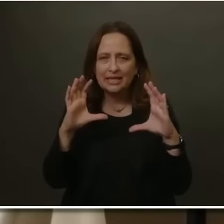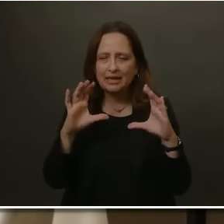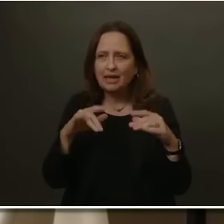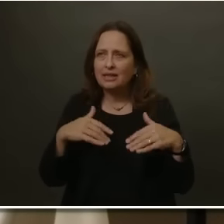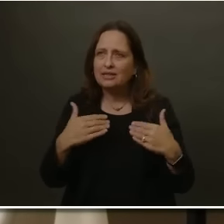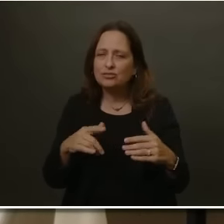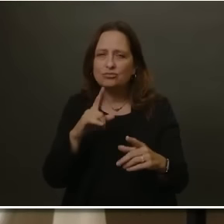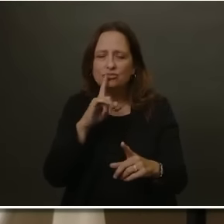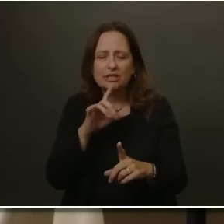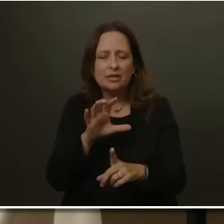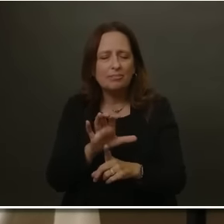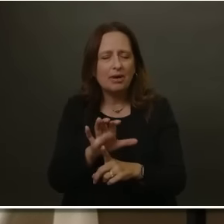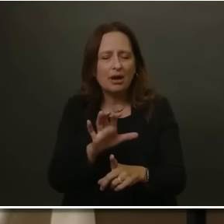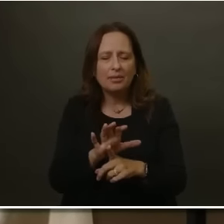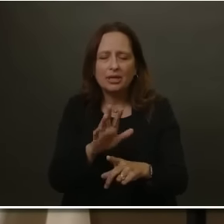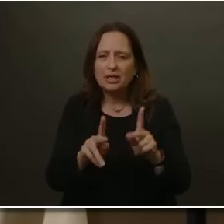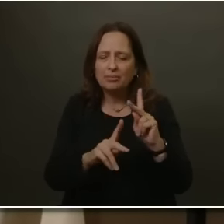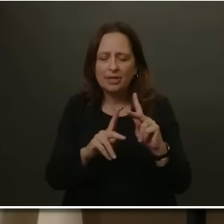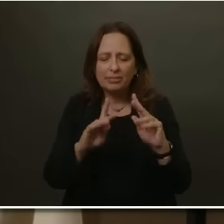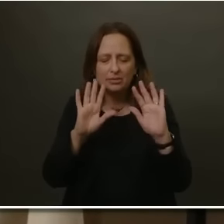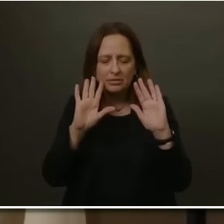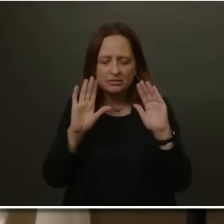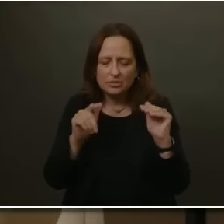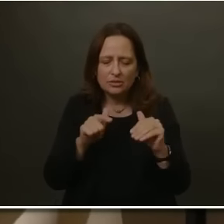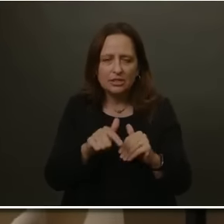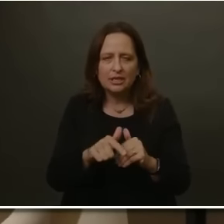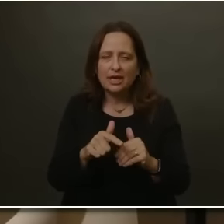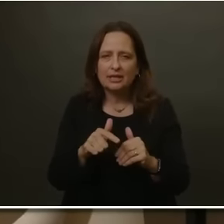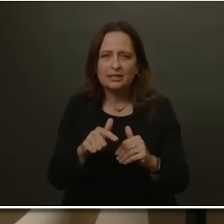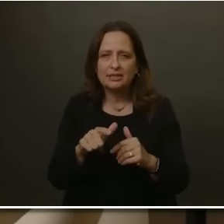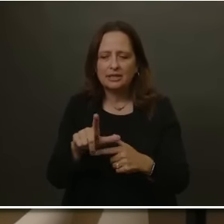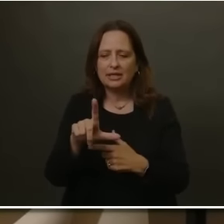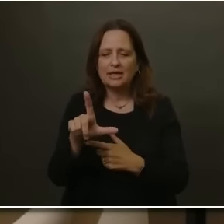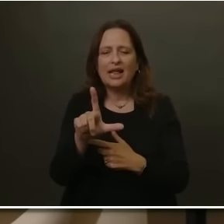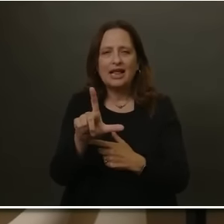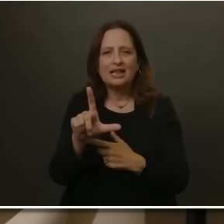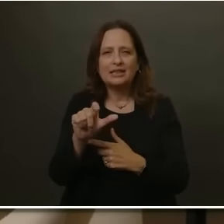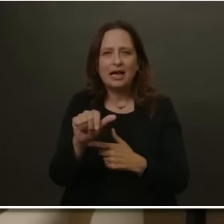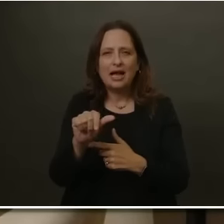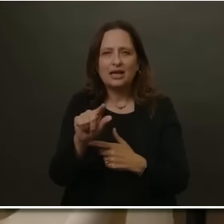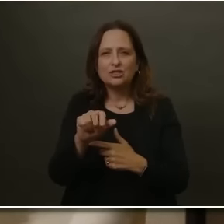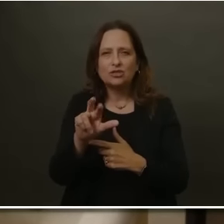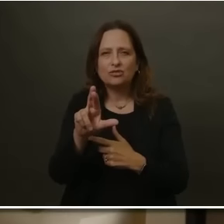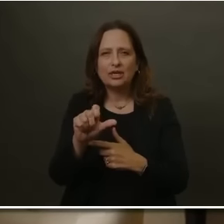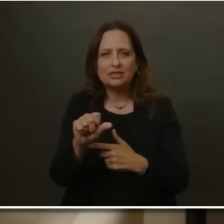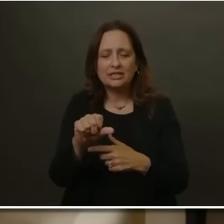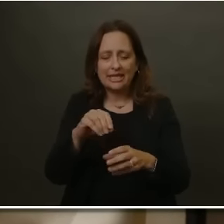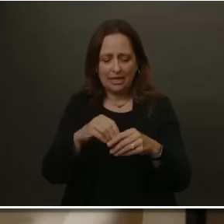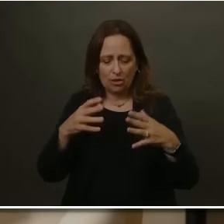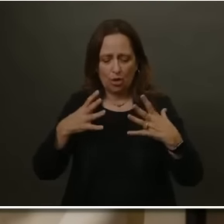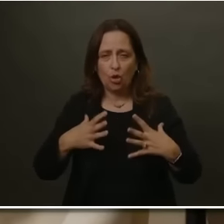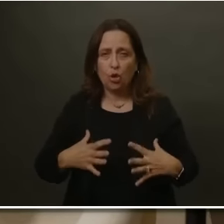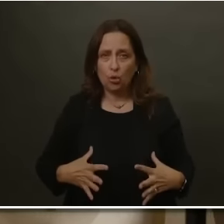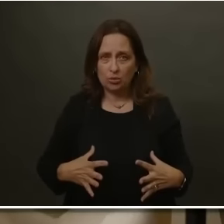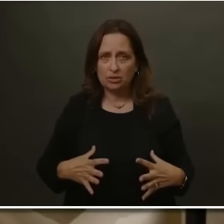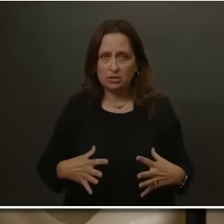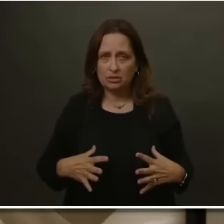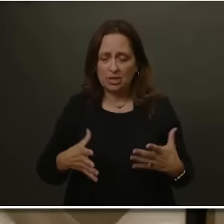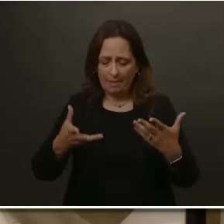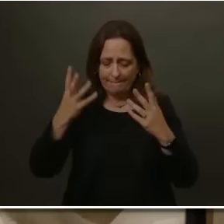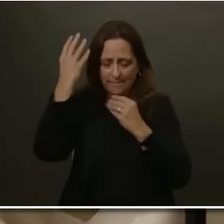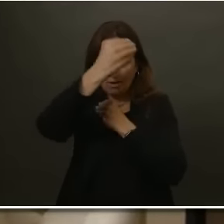icon writers for millennia emerges. Lazarus, in grave clothes, comes out of the